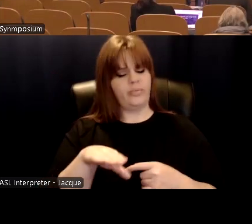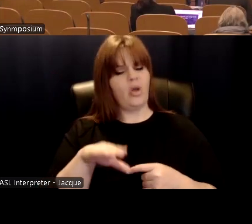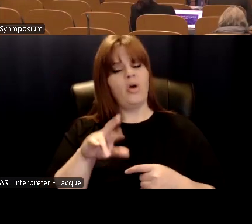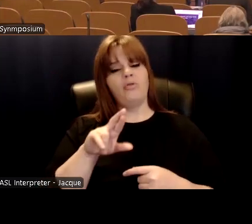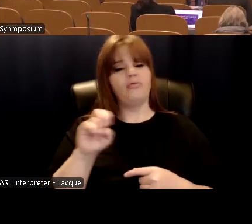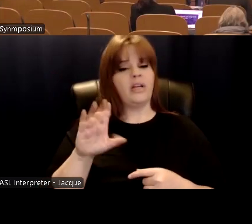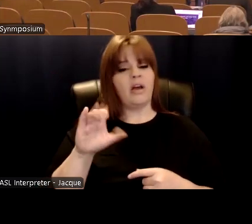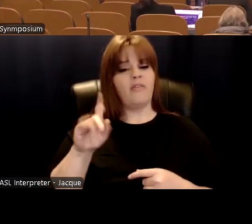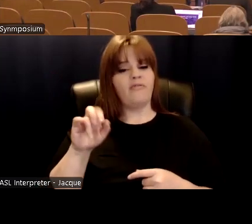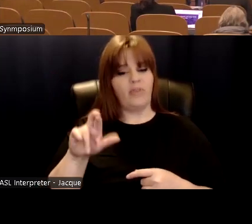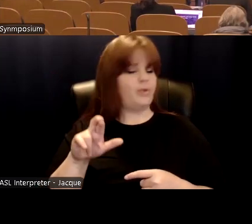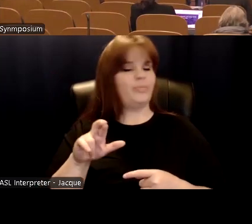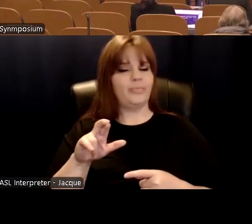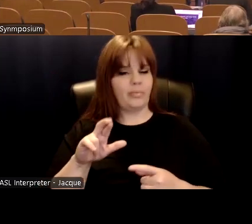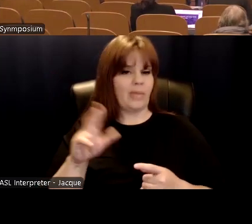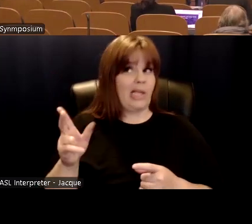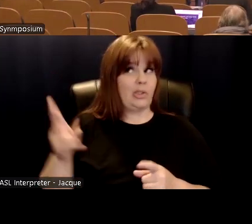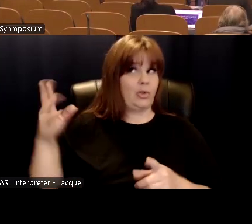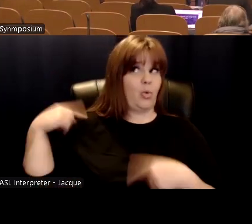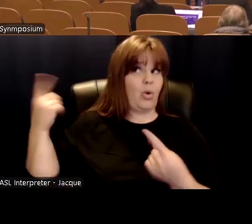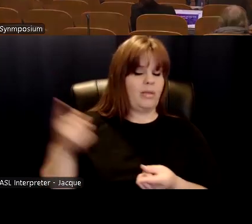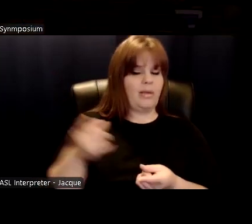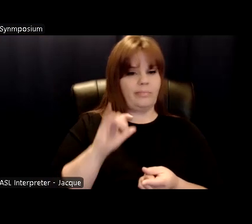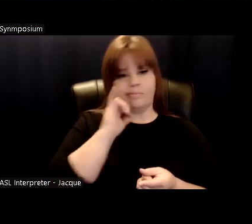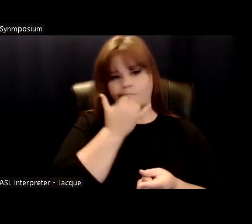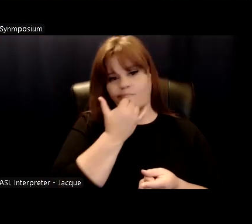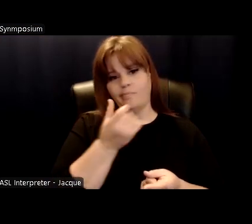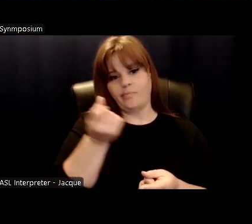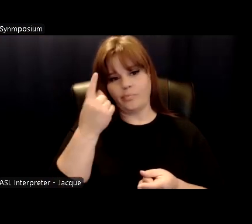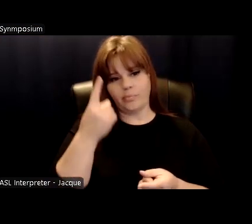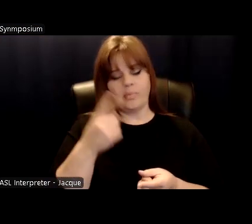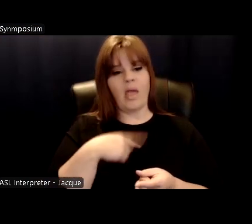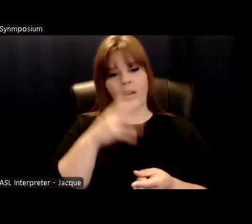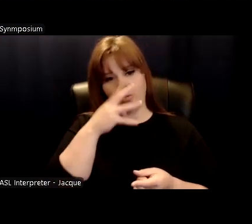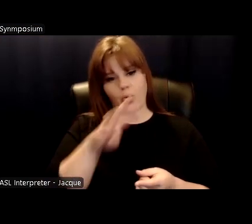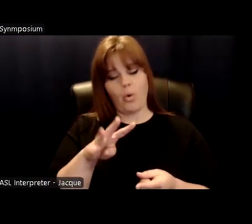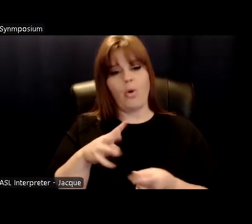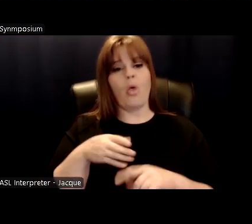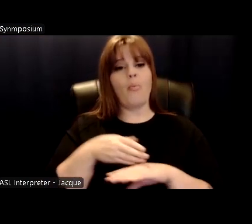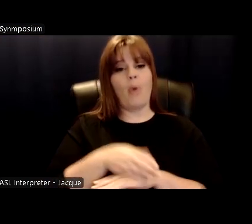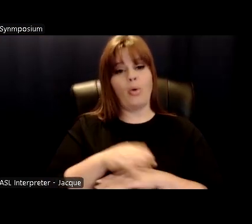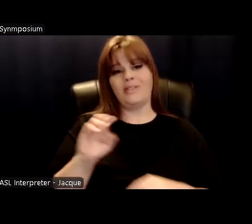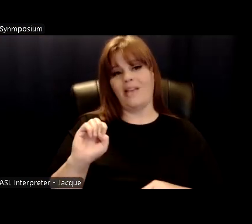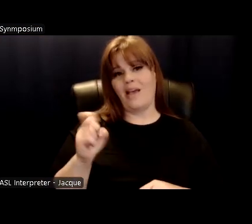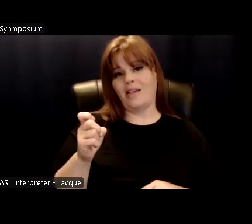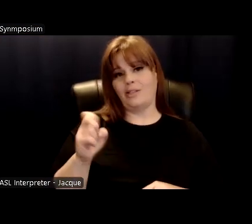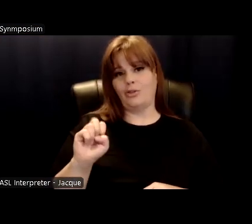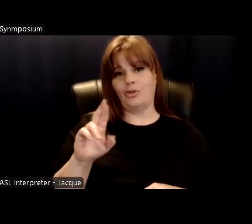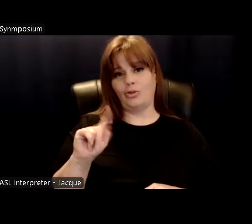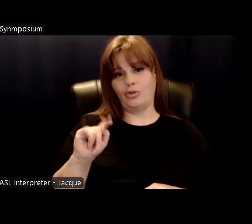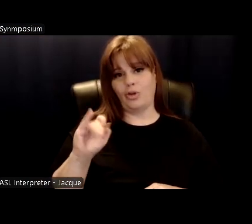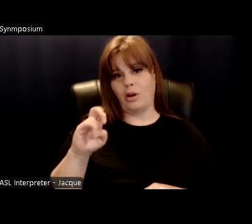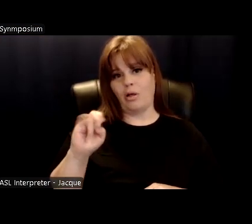historically misunderstood and ignored post-exertional malaise. What steps are being taken